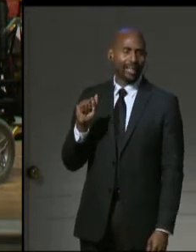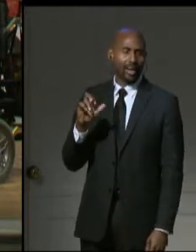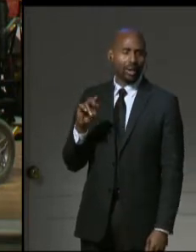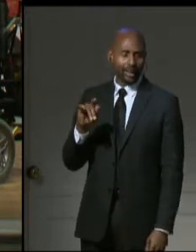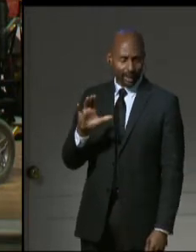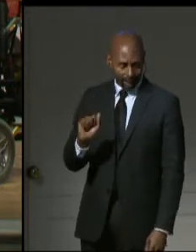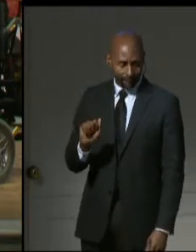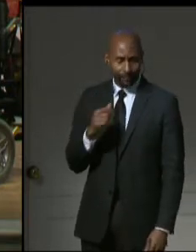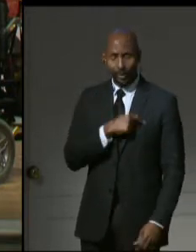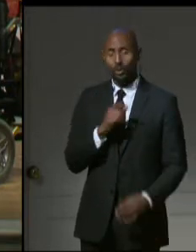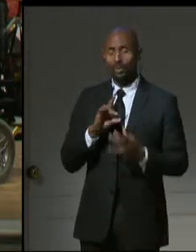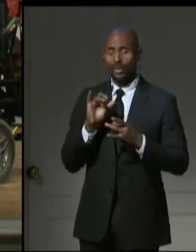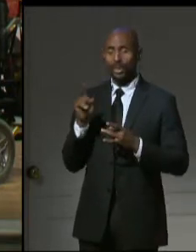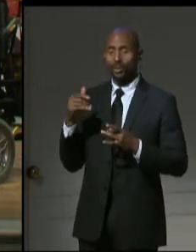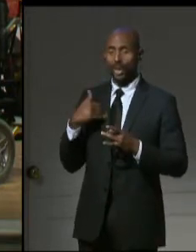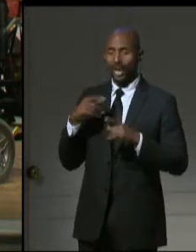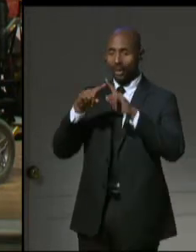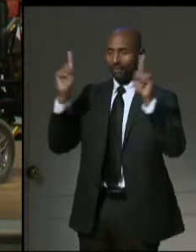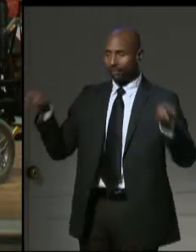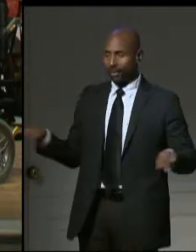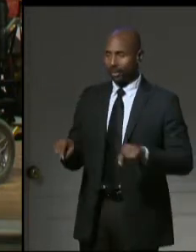you have a split screen,